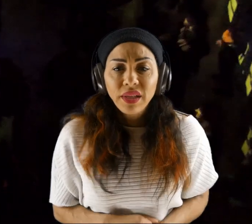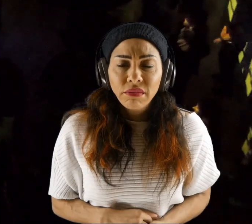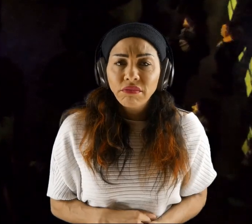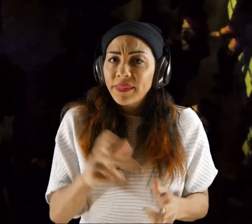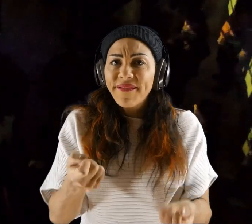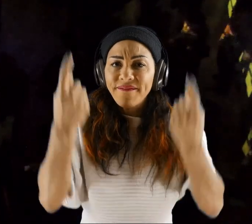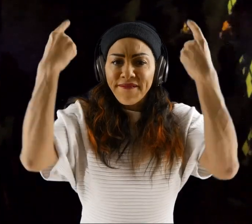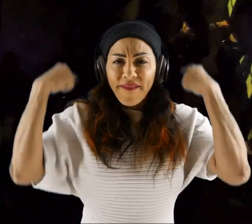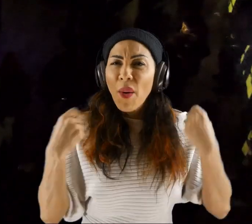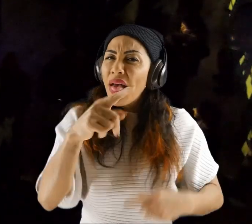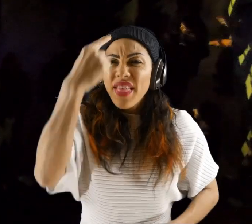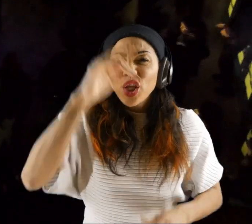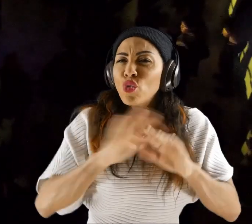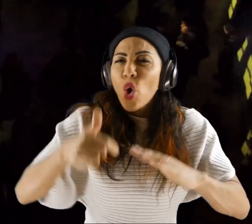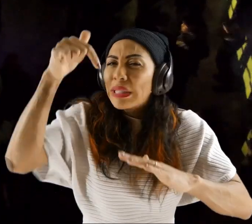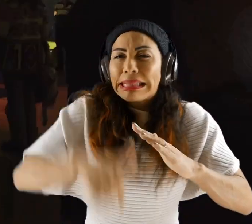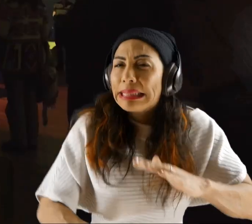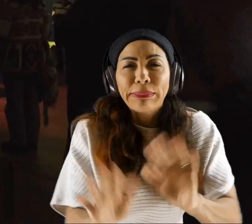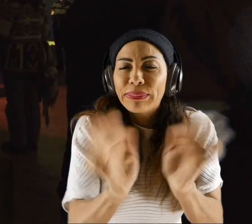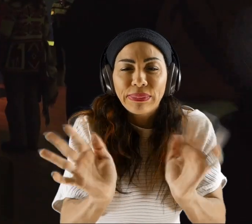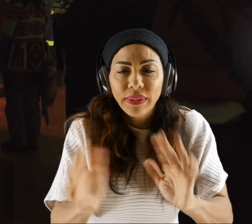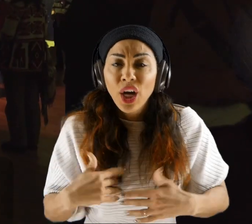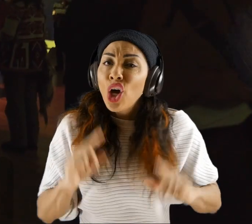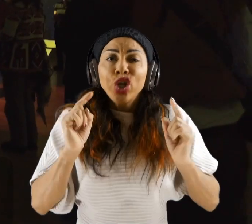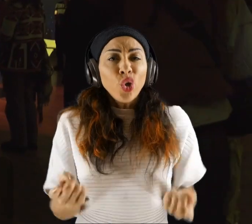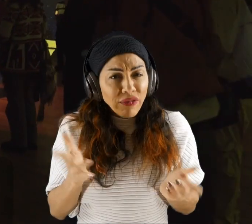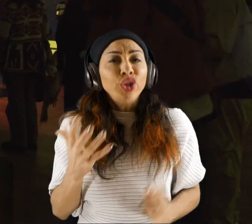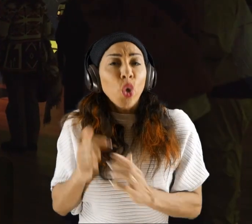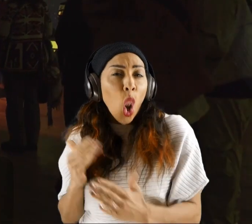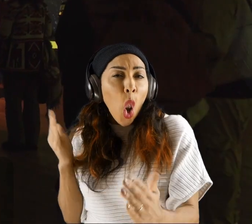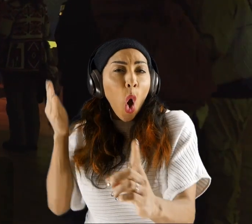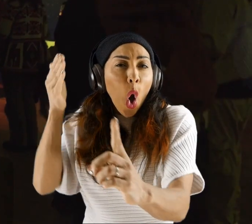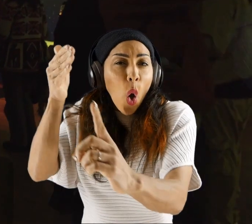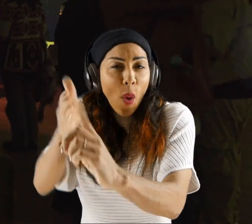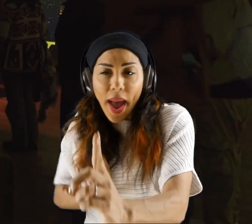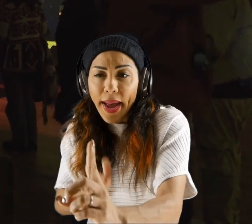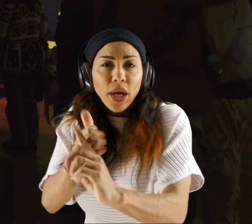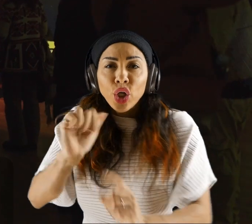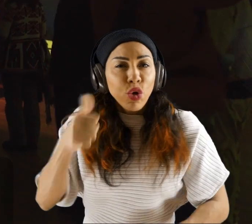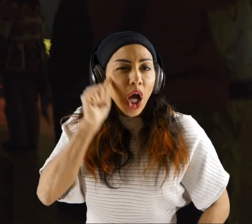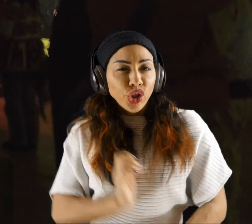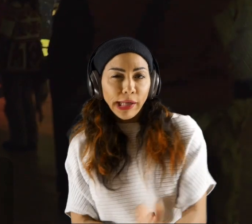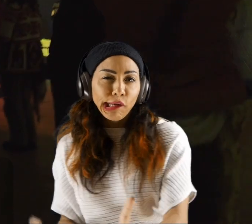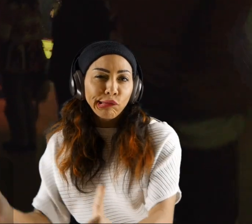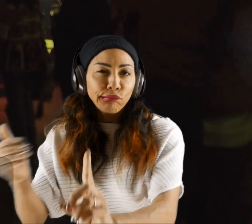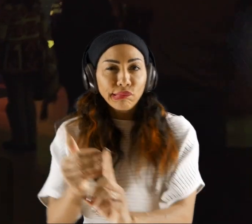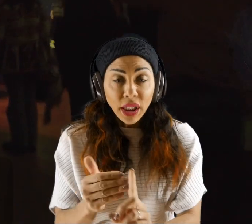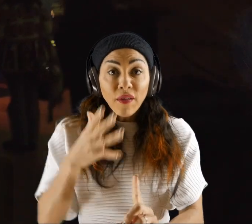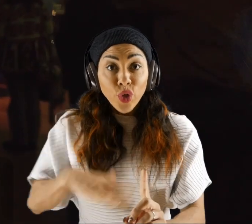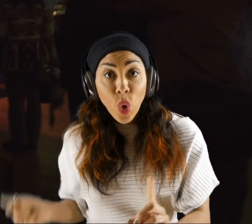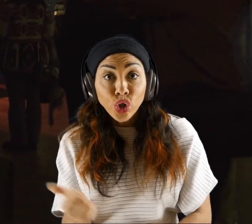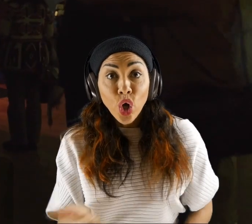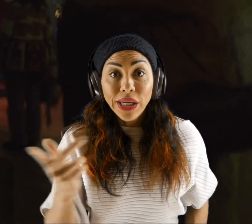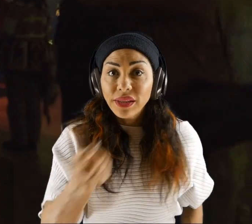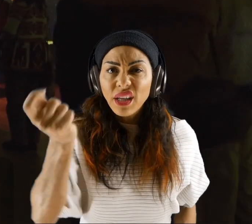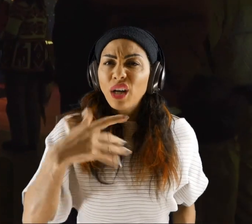just said don't make no sense, then I don't really think that you're deep in it. You gotta take the long way to success more time, and there ain't no cheating it. If you're on a journey to success, then I